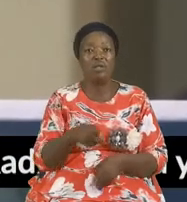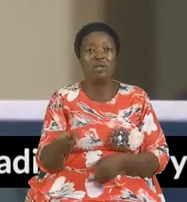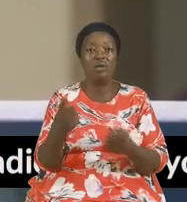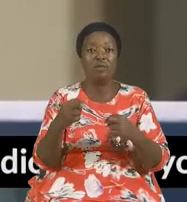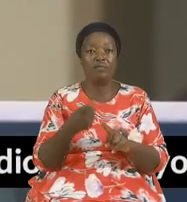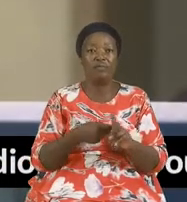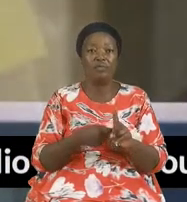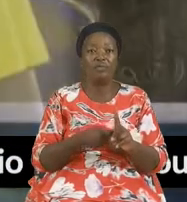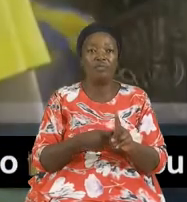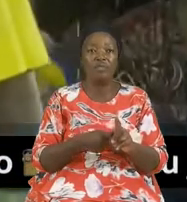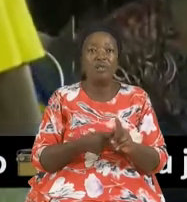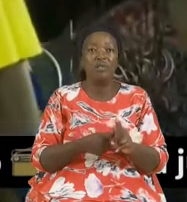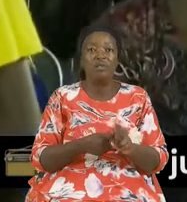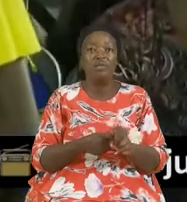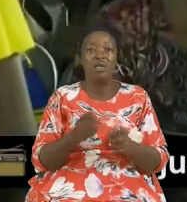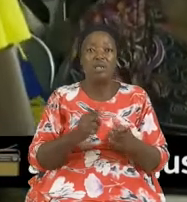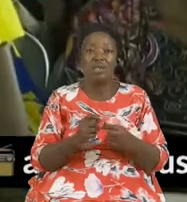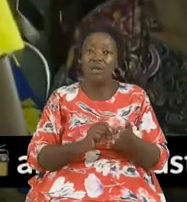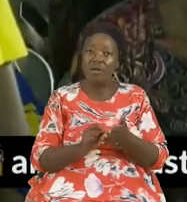the local government where they come from,